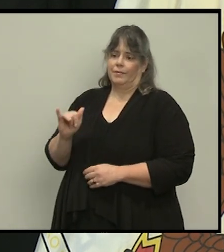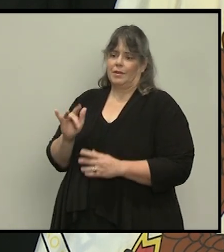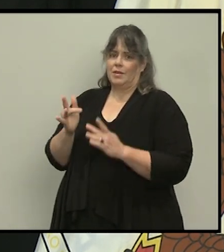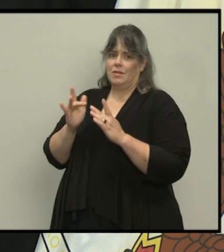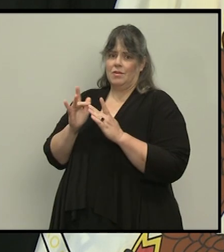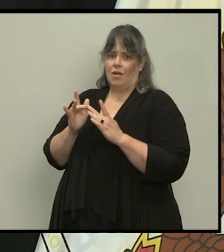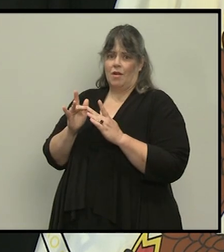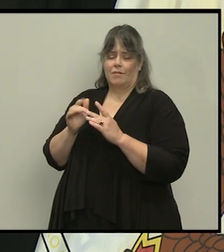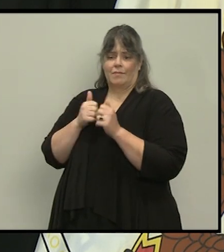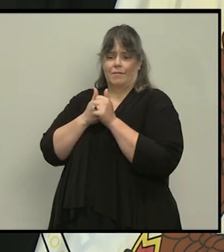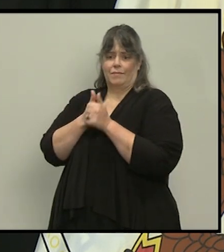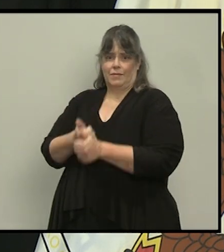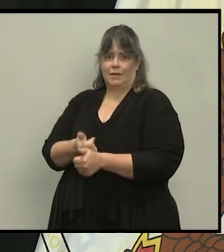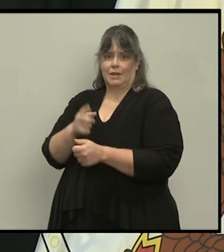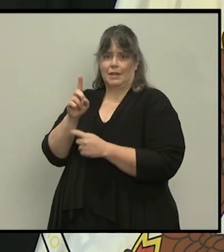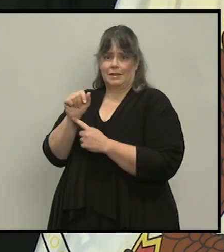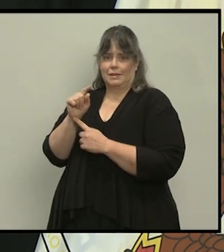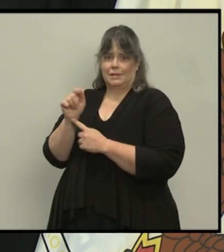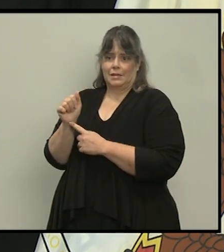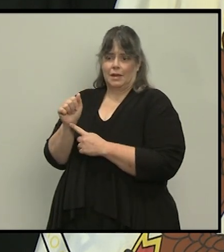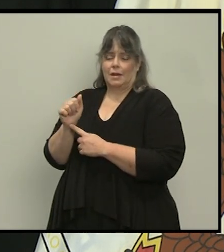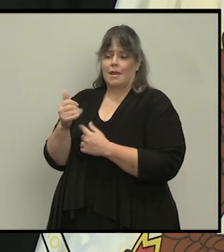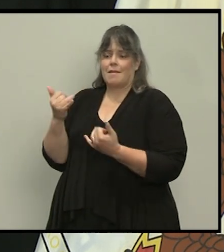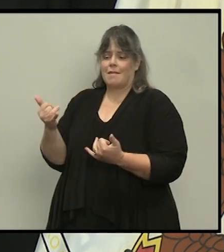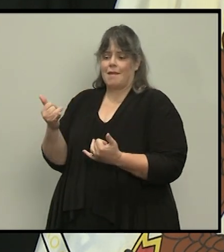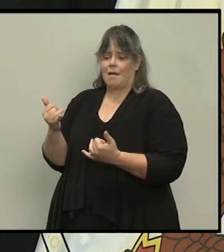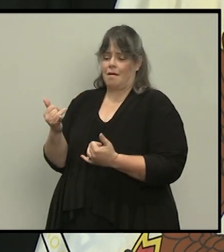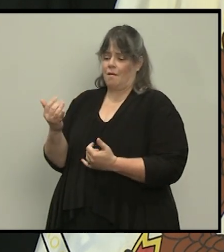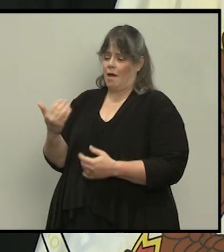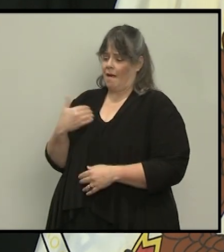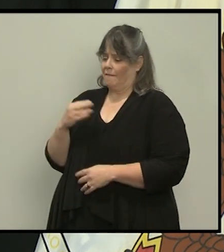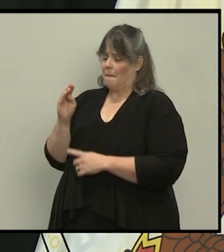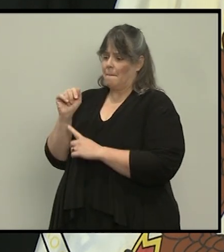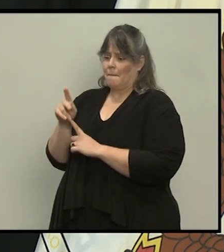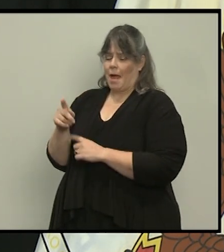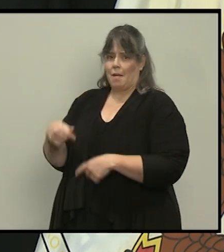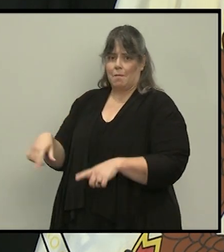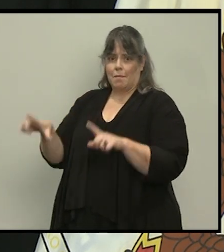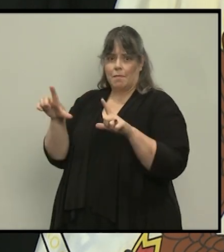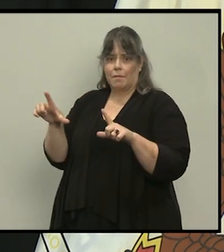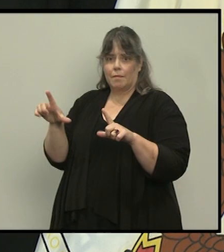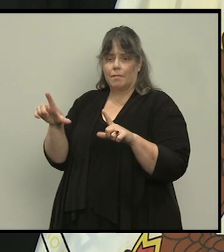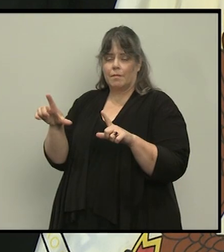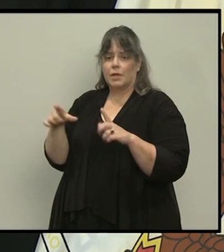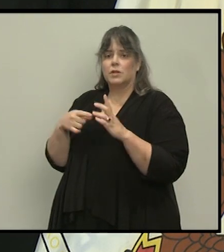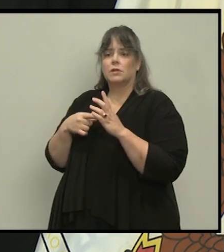The online data tracker now includes a map that shows